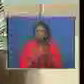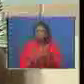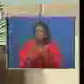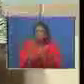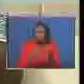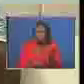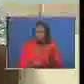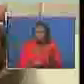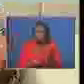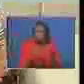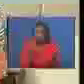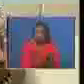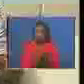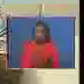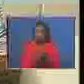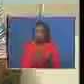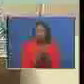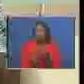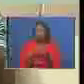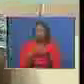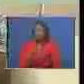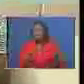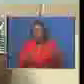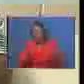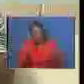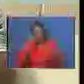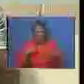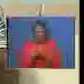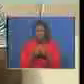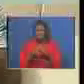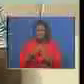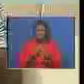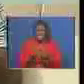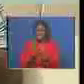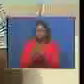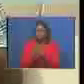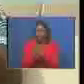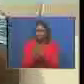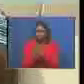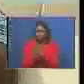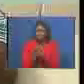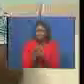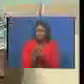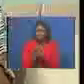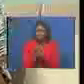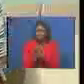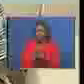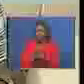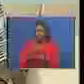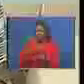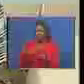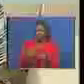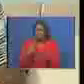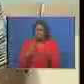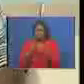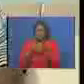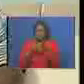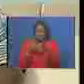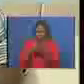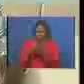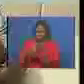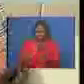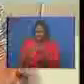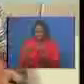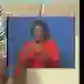that there is an exploited market for personal disability to get jobs How are we breaking down the barriers for personal